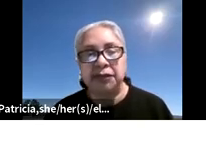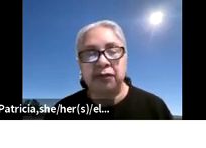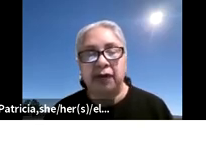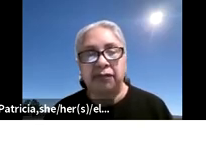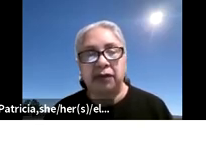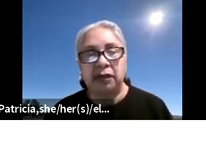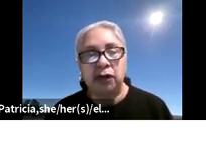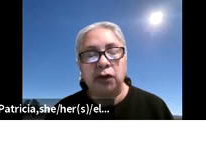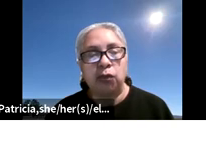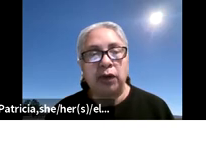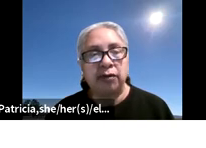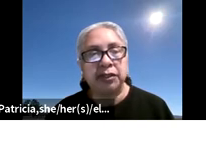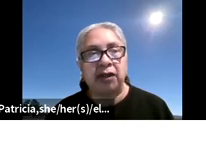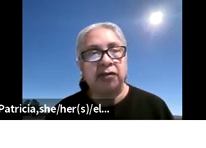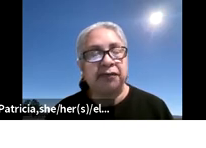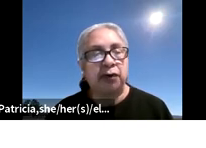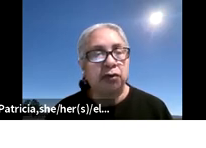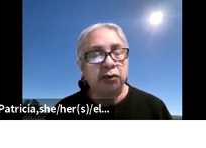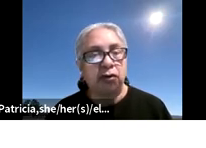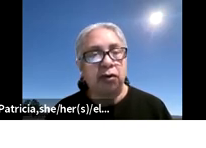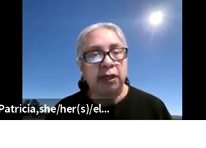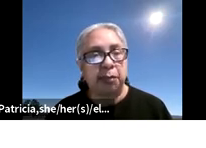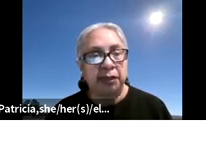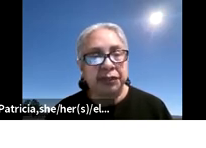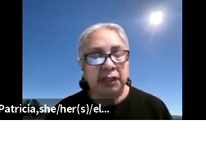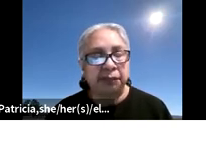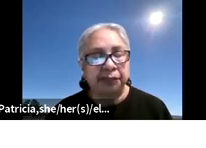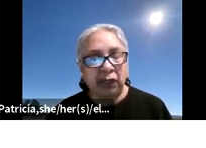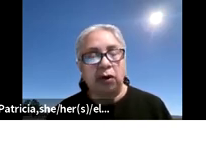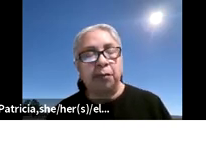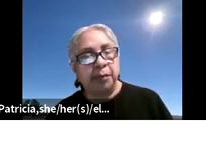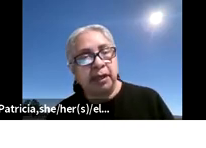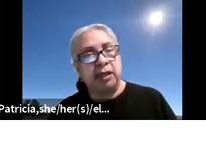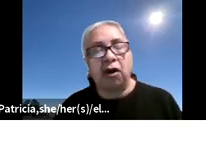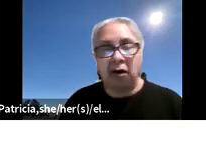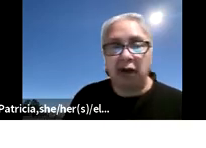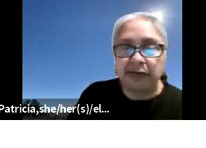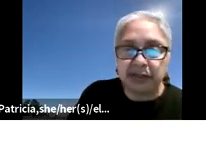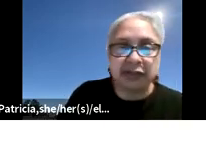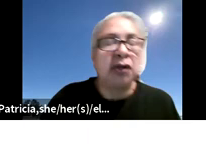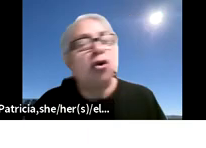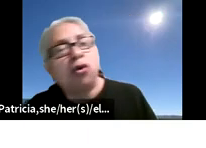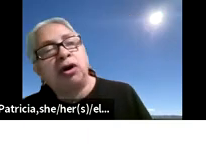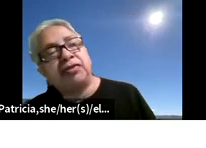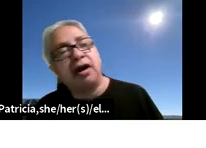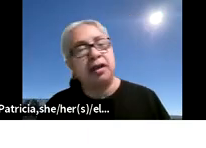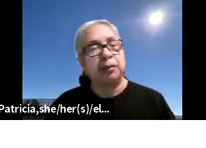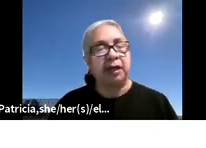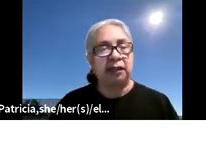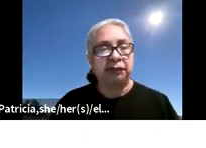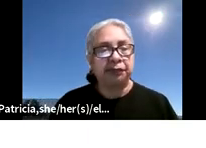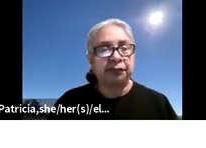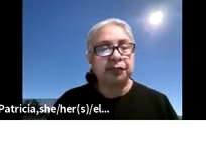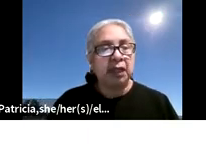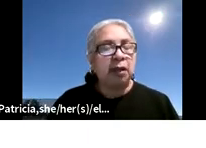front of a survivor, whether it's on the phone or in person, in our office or at the